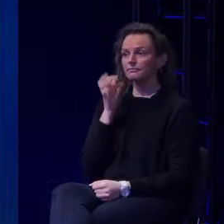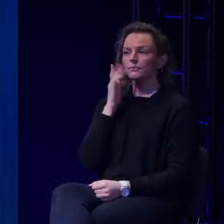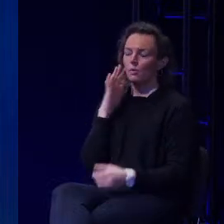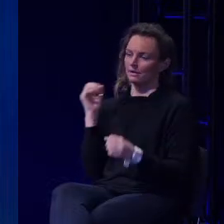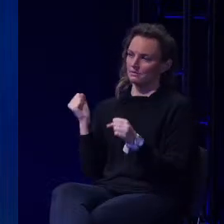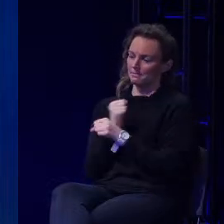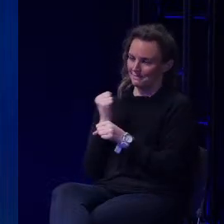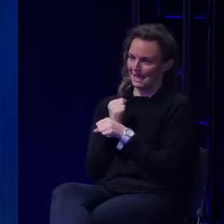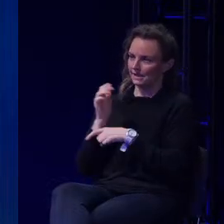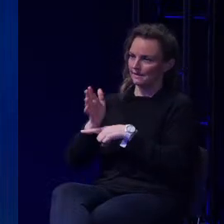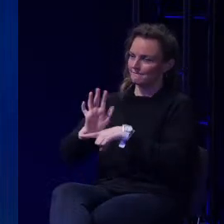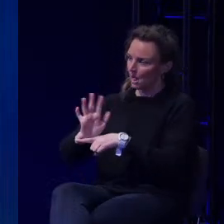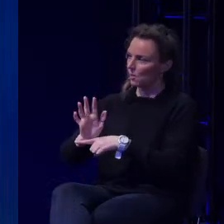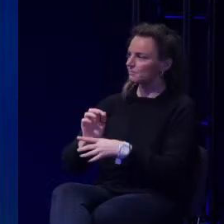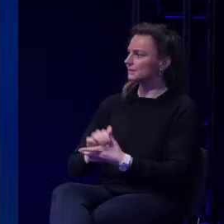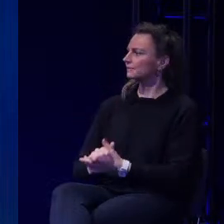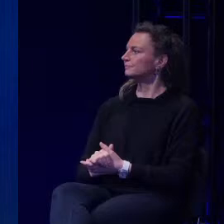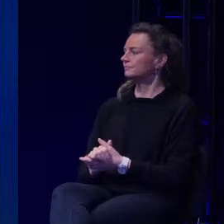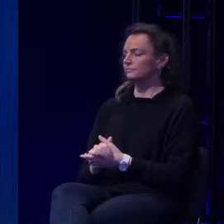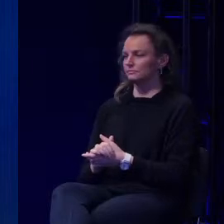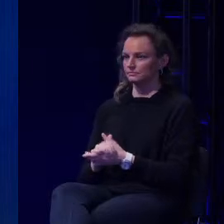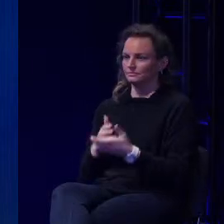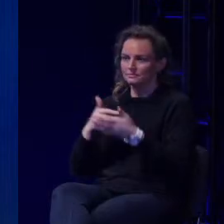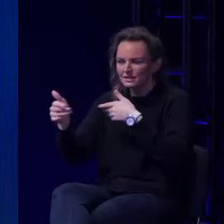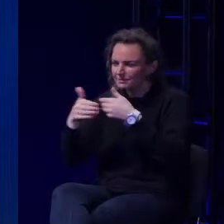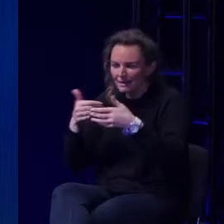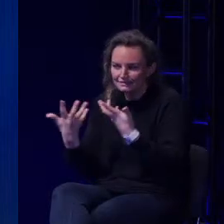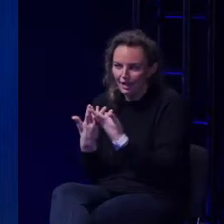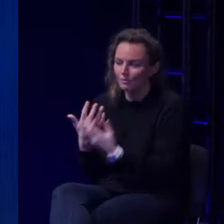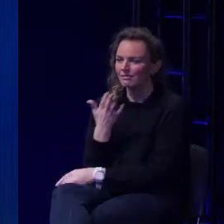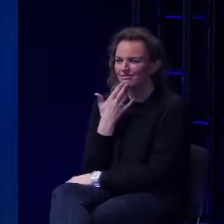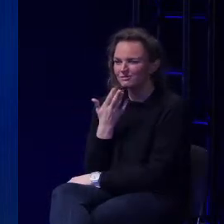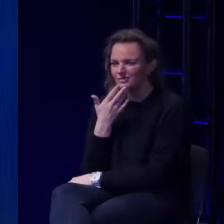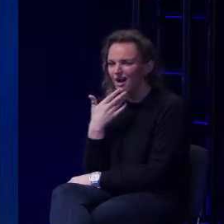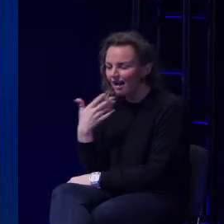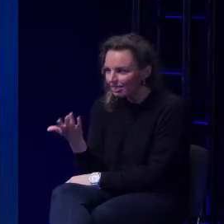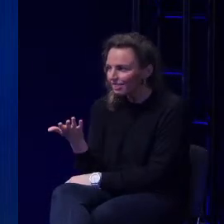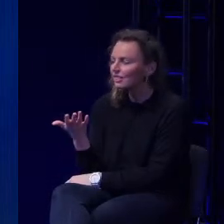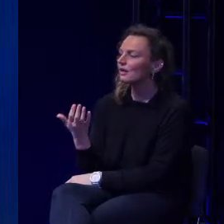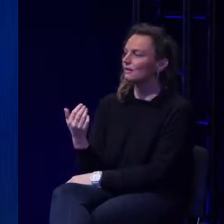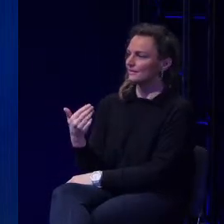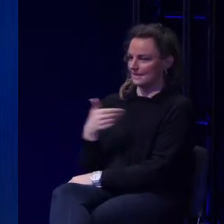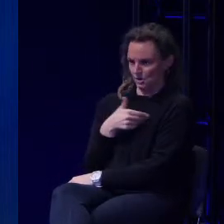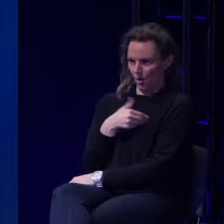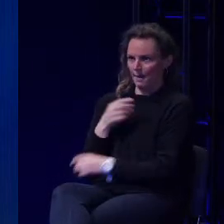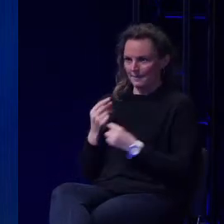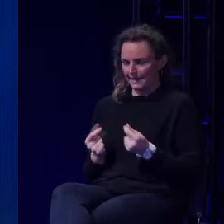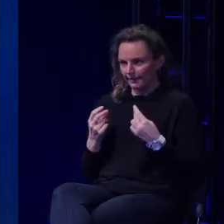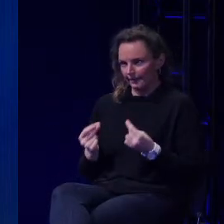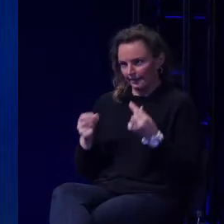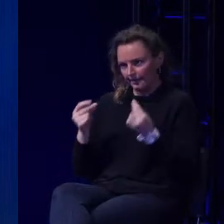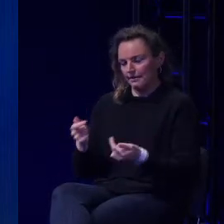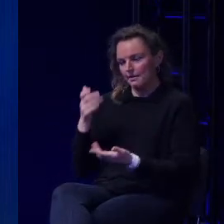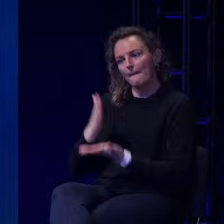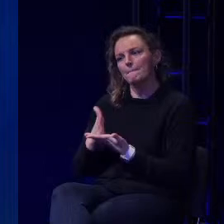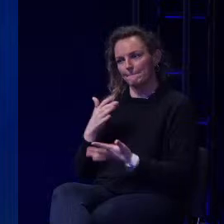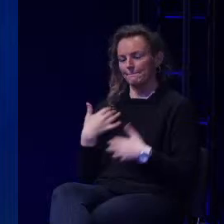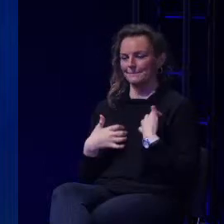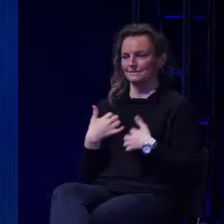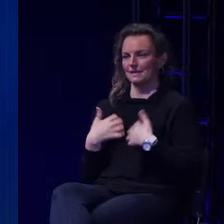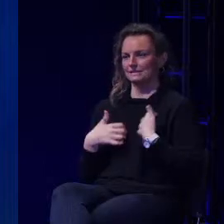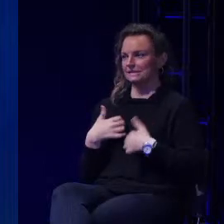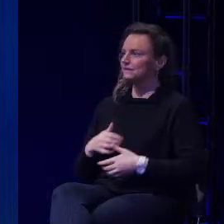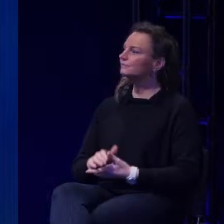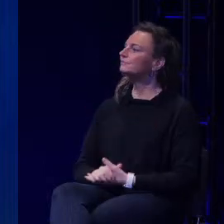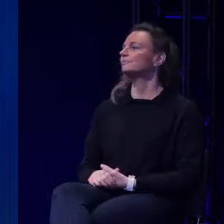can, you know, no matter how dull it seems at the time. Like, get your heart beating and make it really exciting. So.